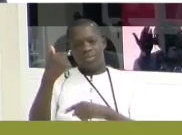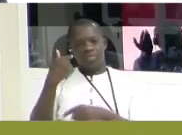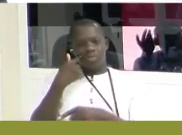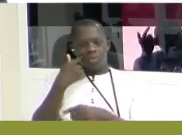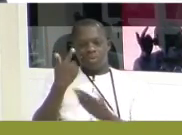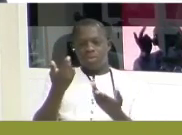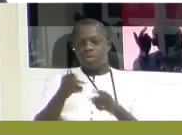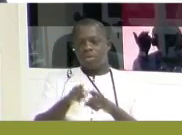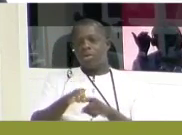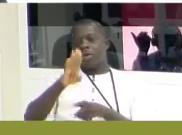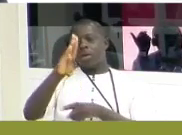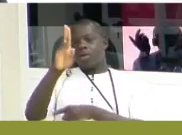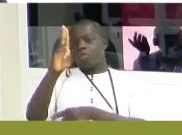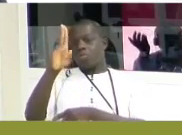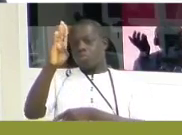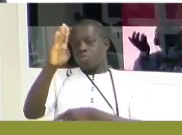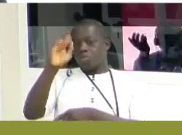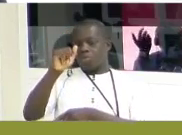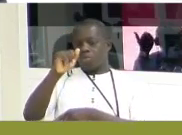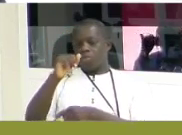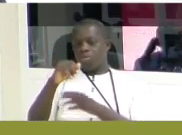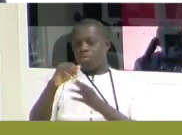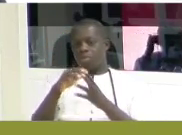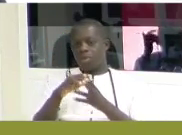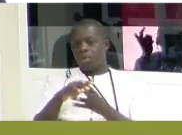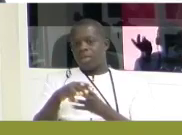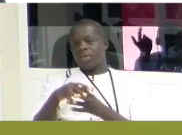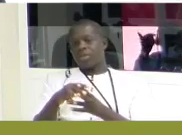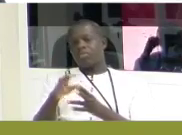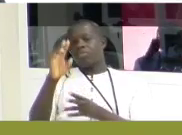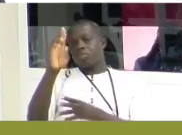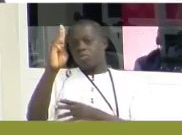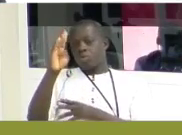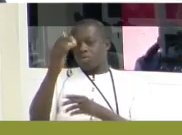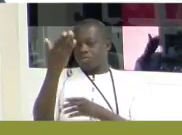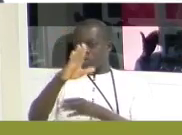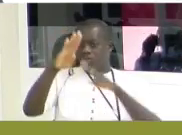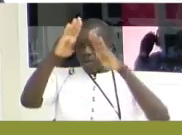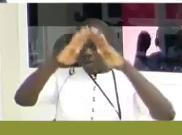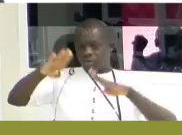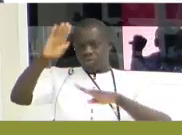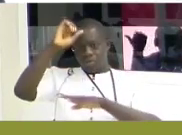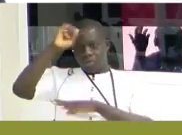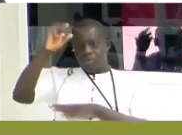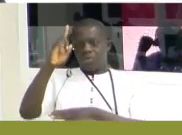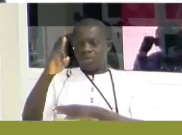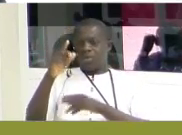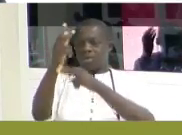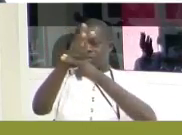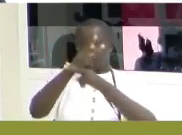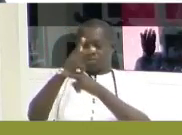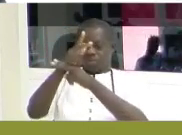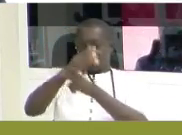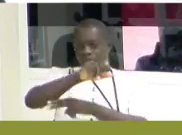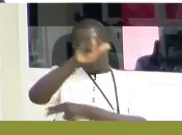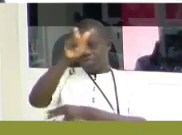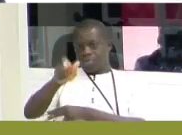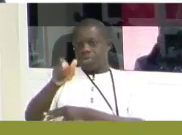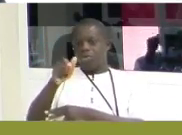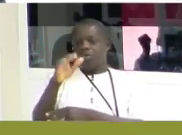Buba, he was a sergeant at the time, Sergeant Buba Jame from State House, also one of the bodyguards then, also joined